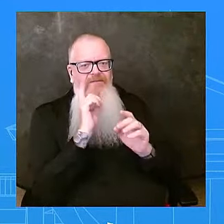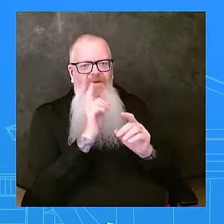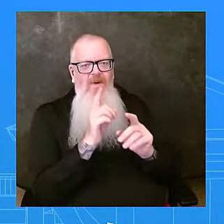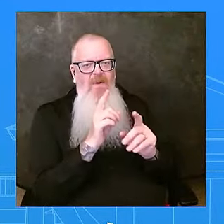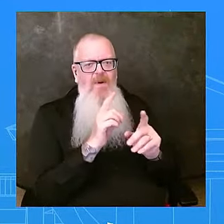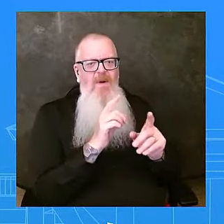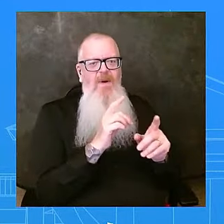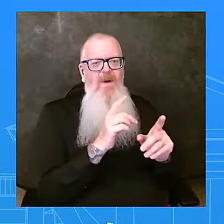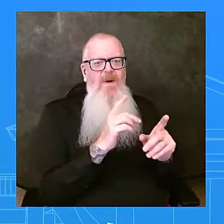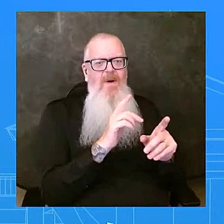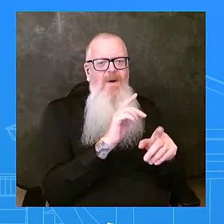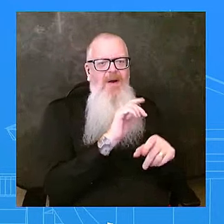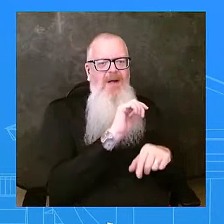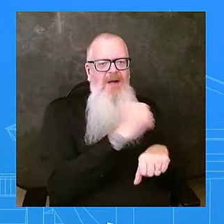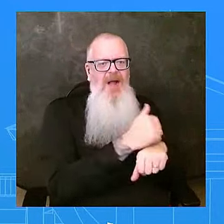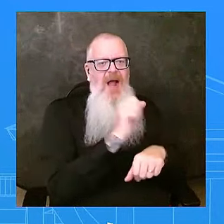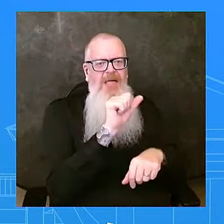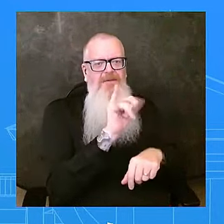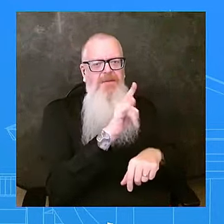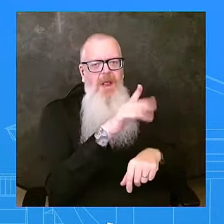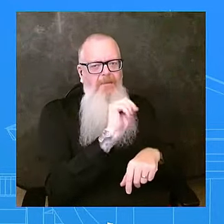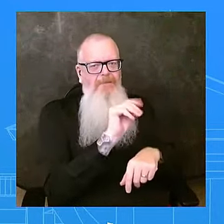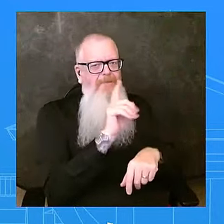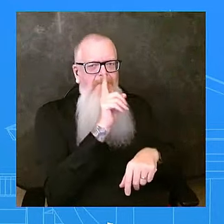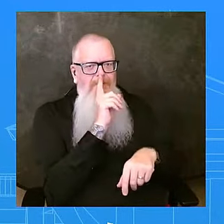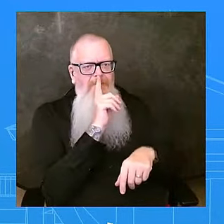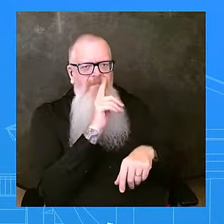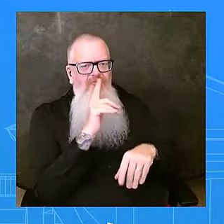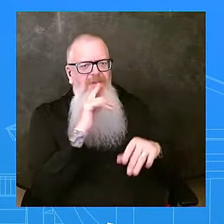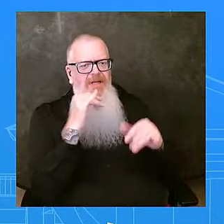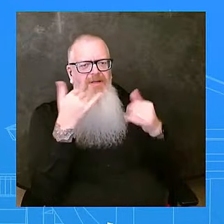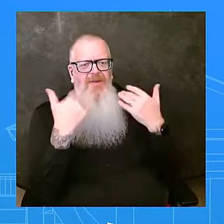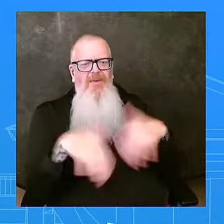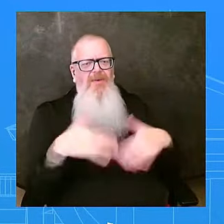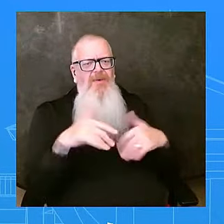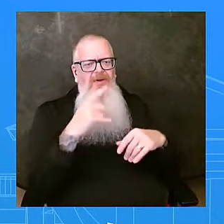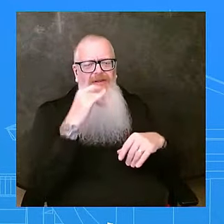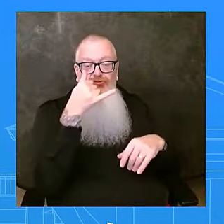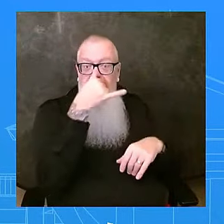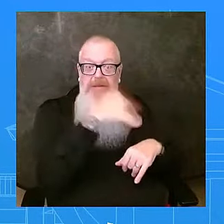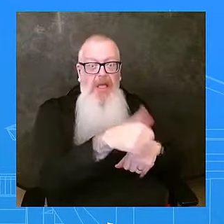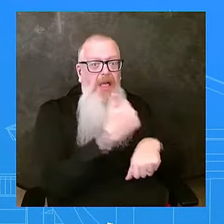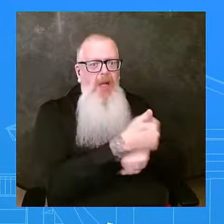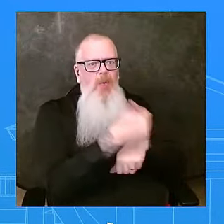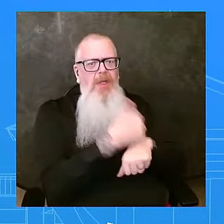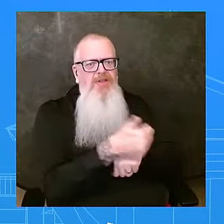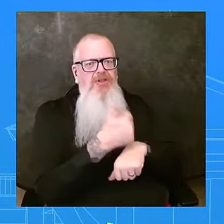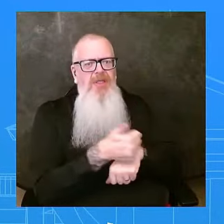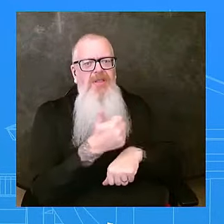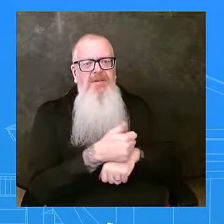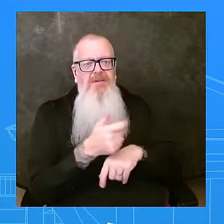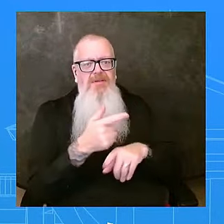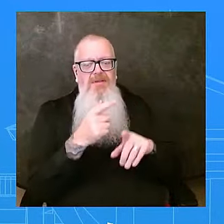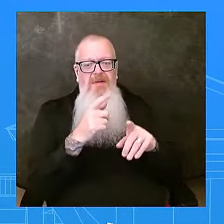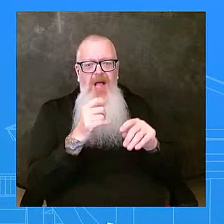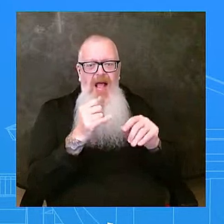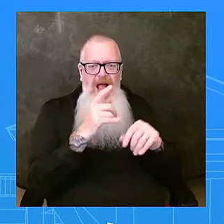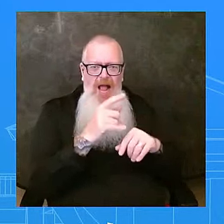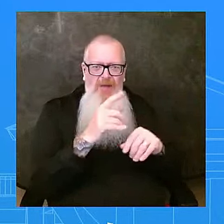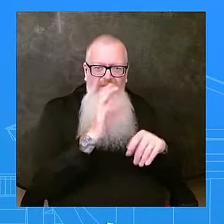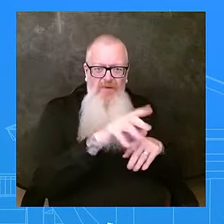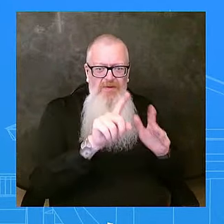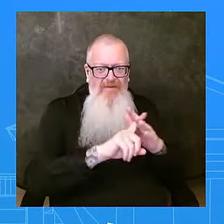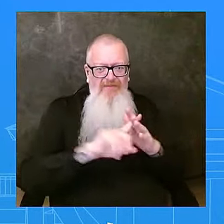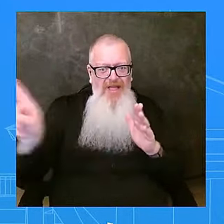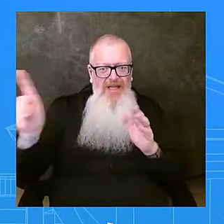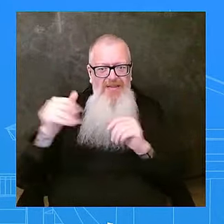charges and forced in that manner to flee his own country. What needs to happen next is Mr. Maduro needs to heed the call